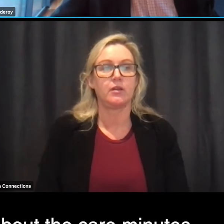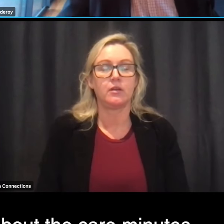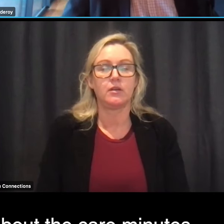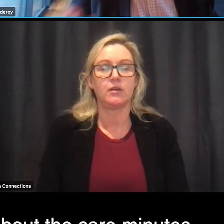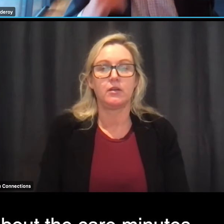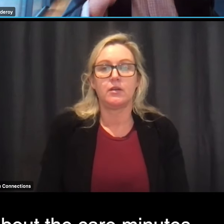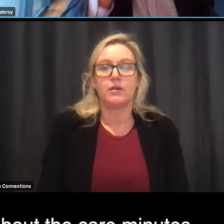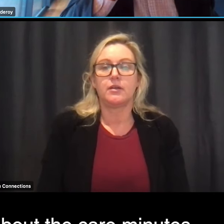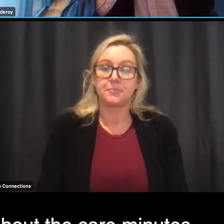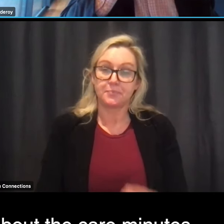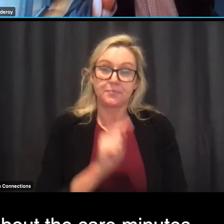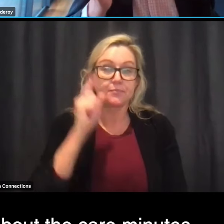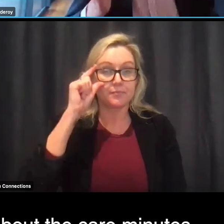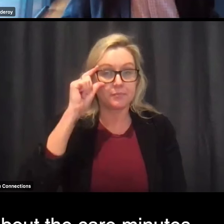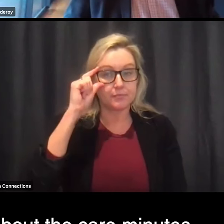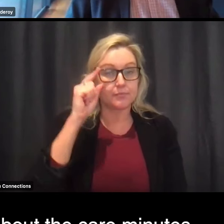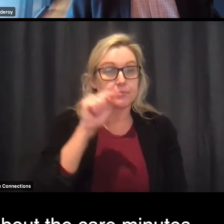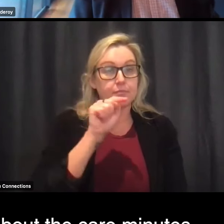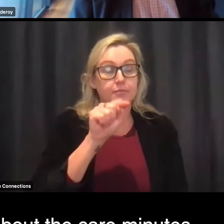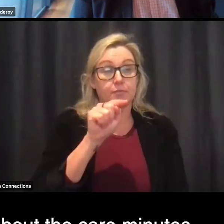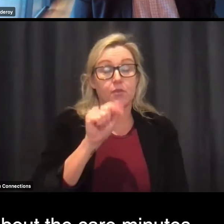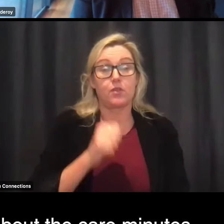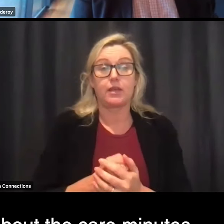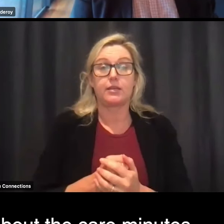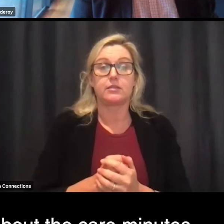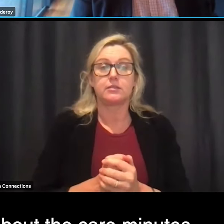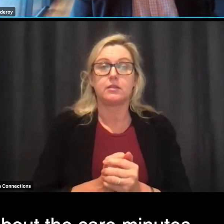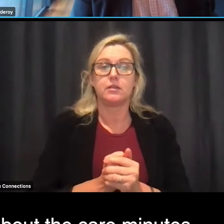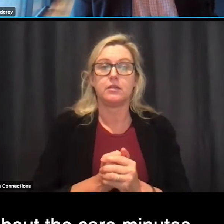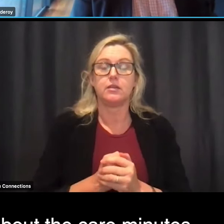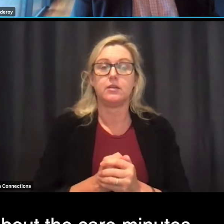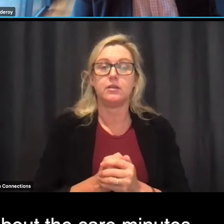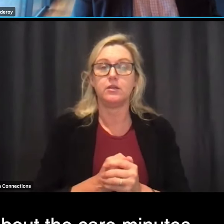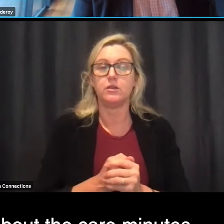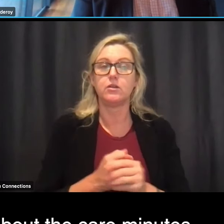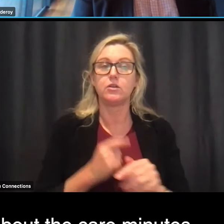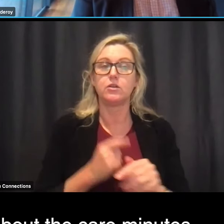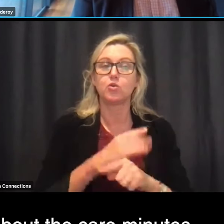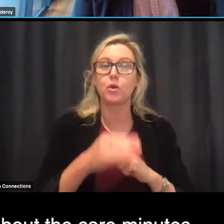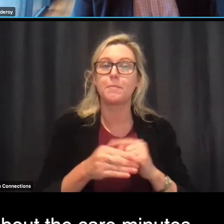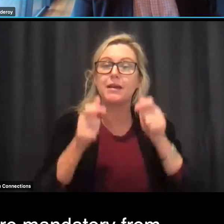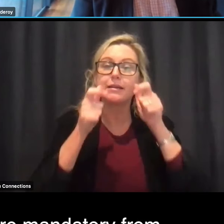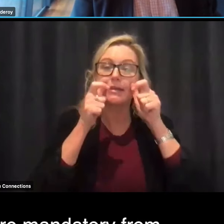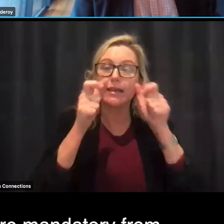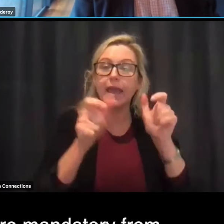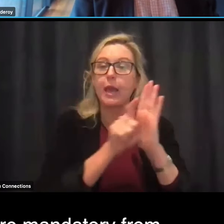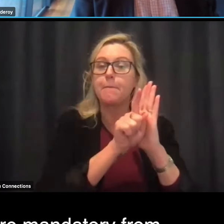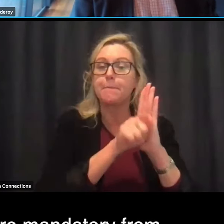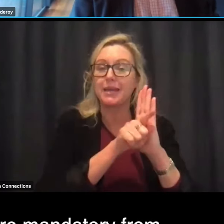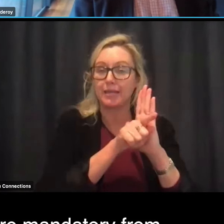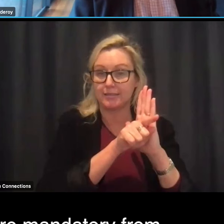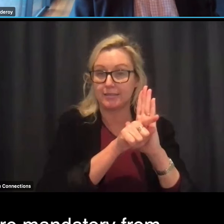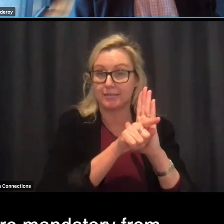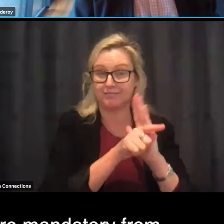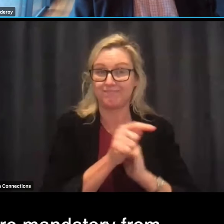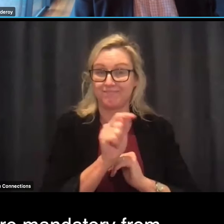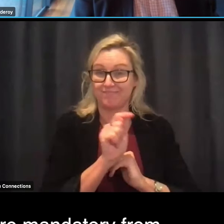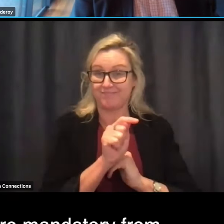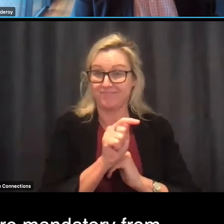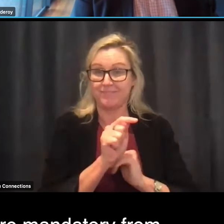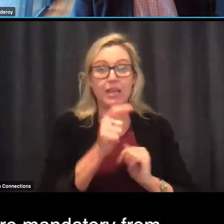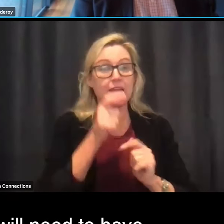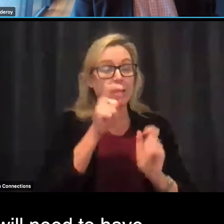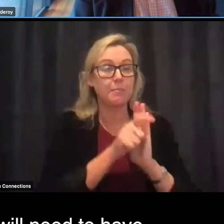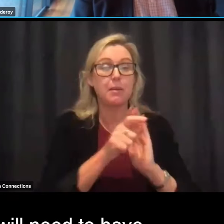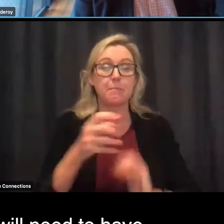Right, and this is just, I guess, some words about the care minutes. So remember, the care minutes are